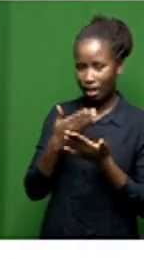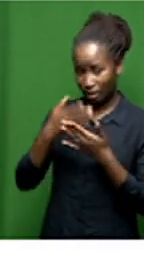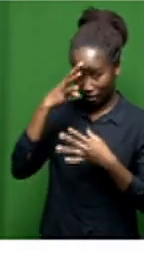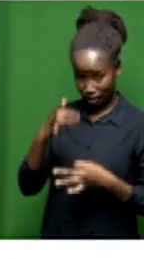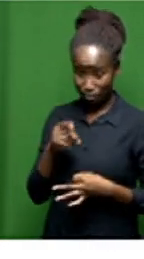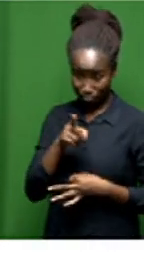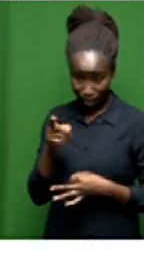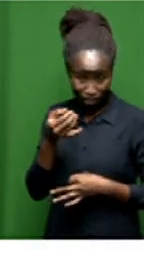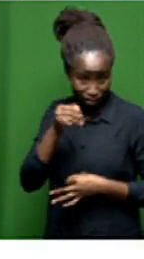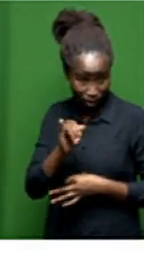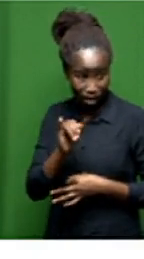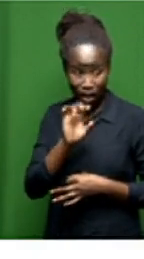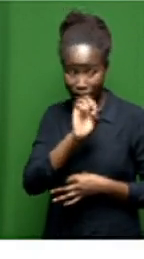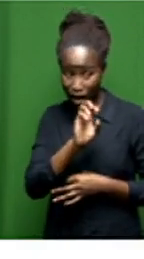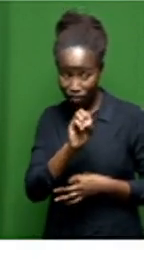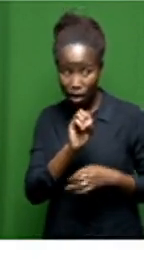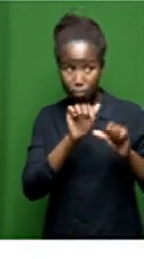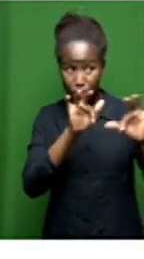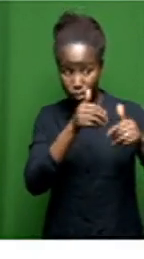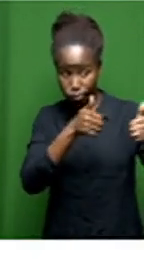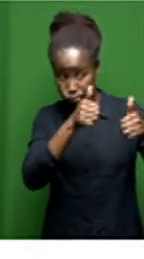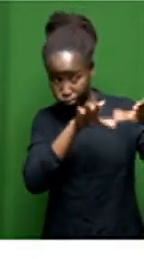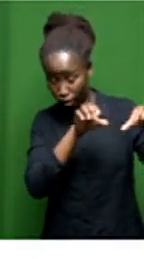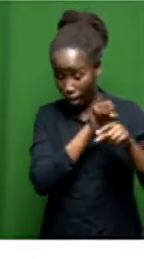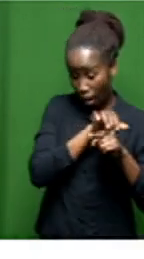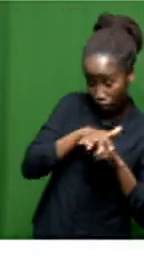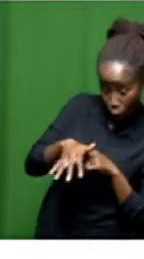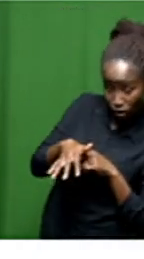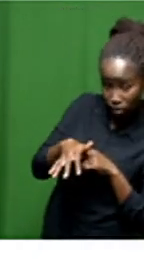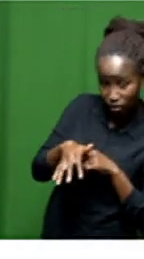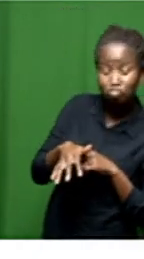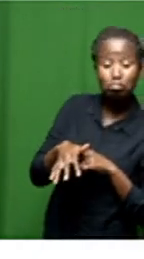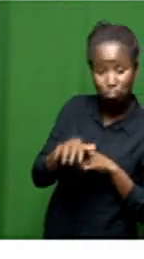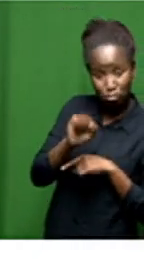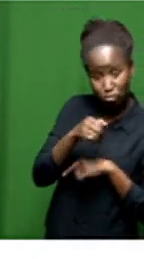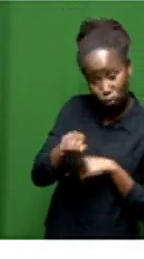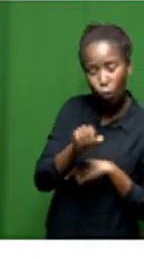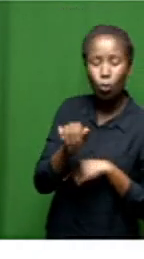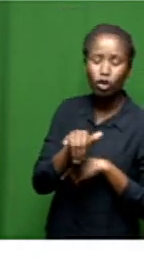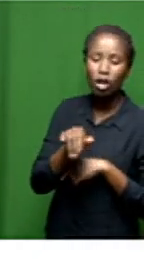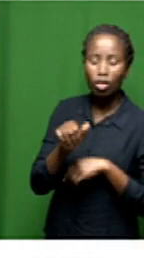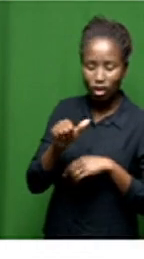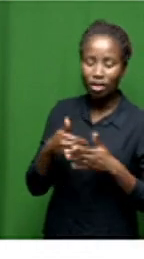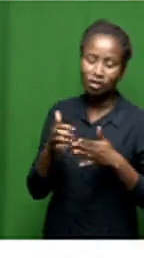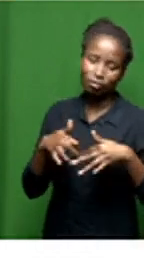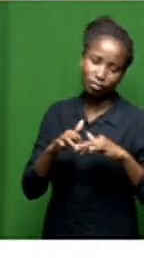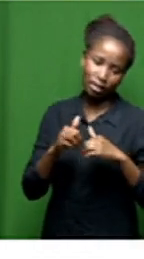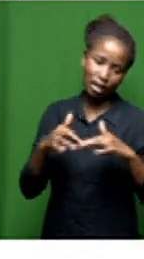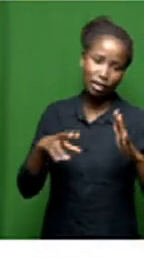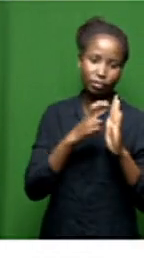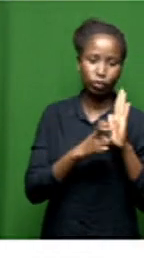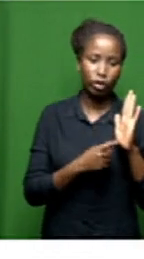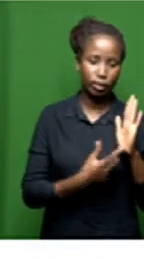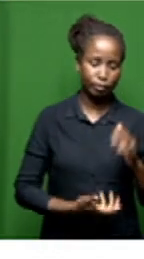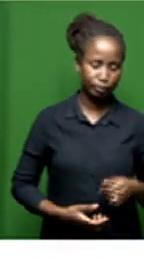get influenced by the bigger peers, or will we have no choice then to start looking at those regulations? So speaking